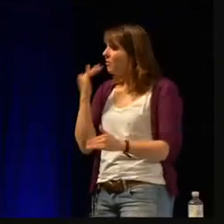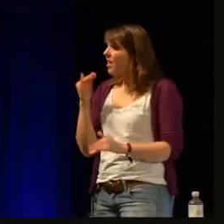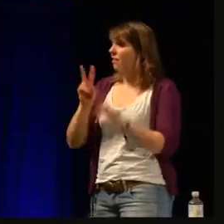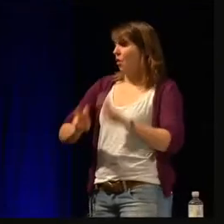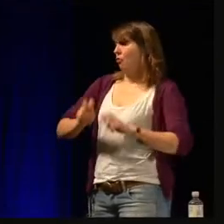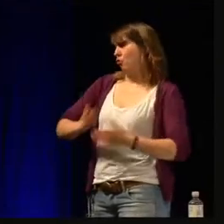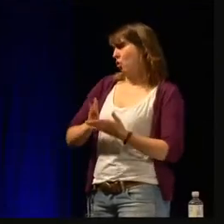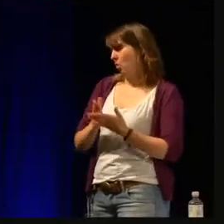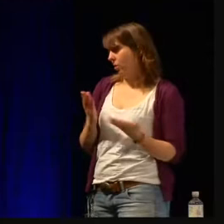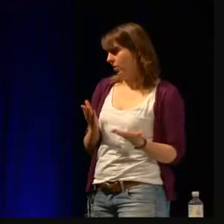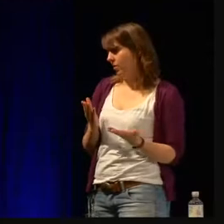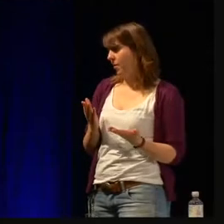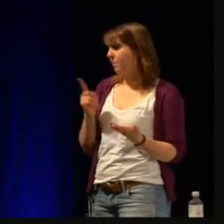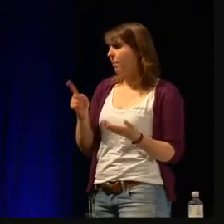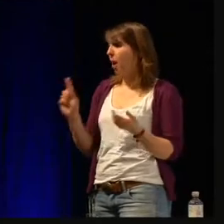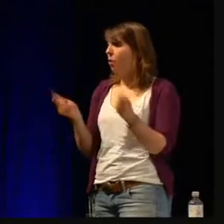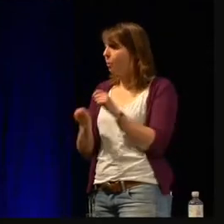data.